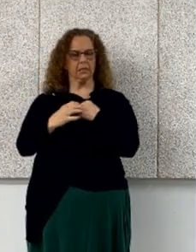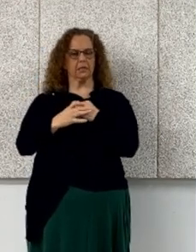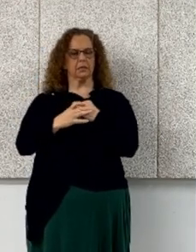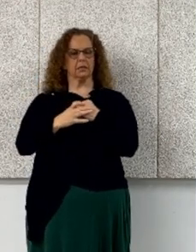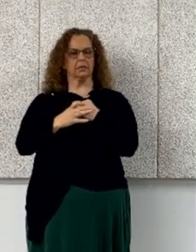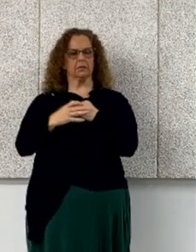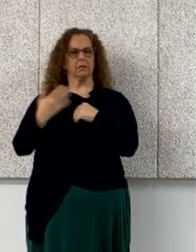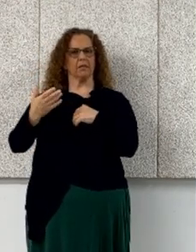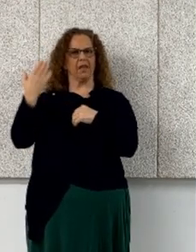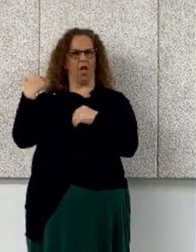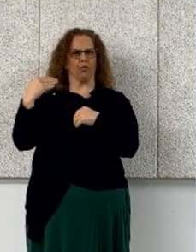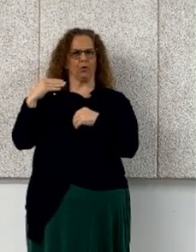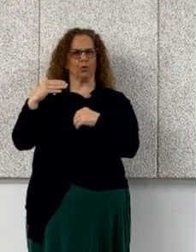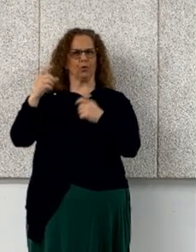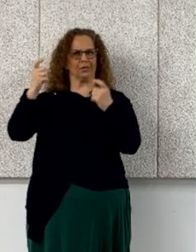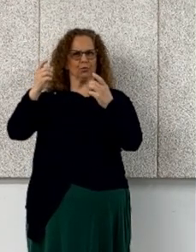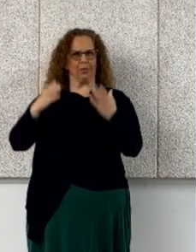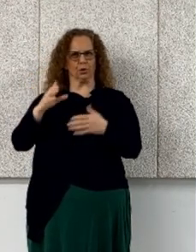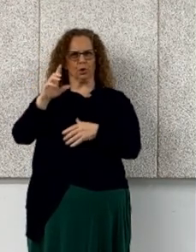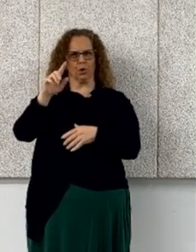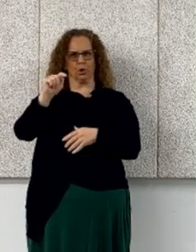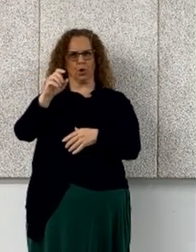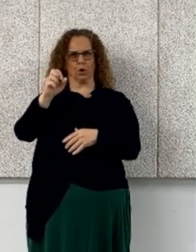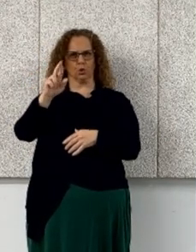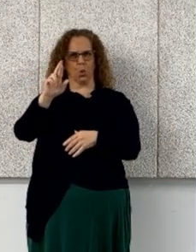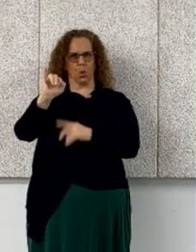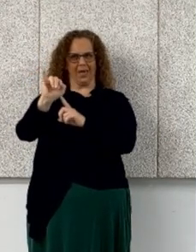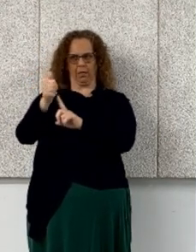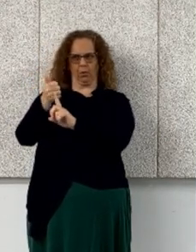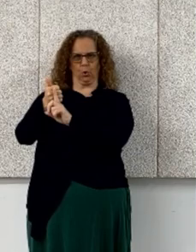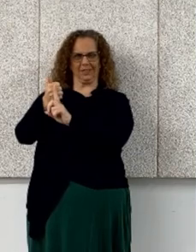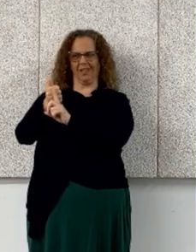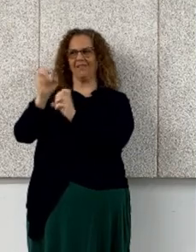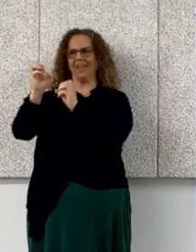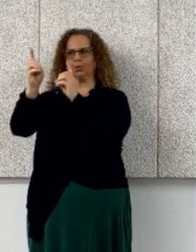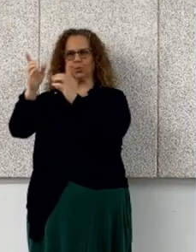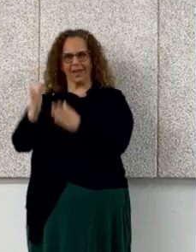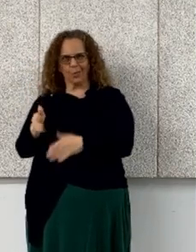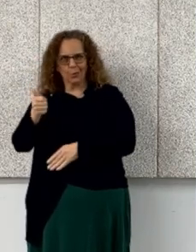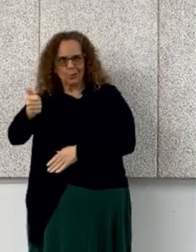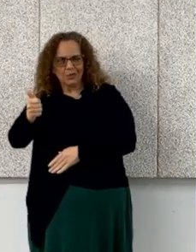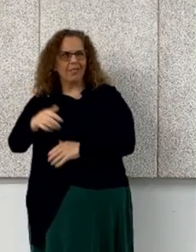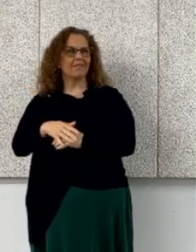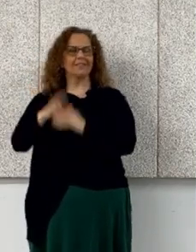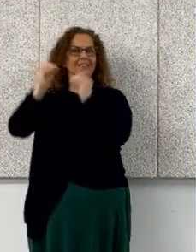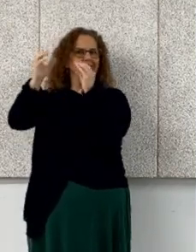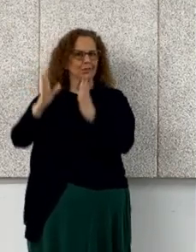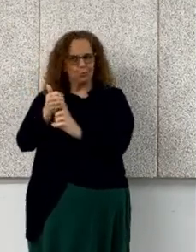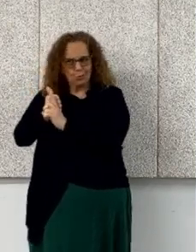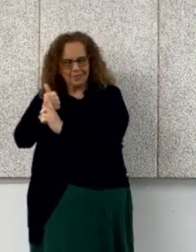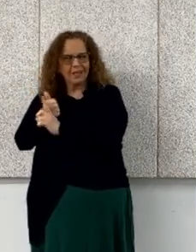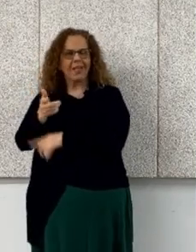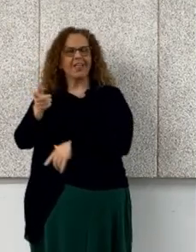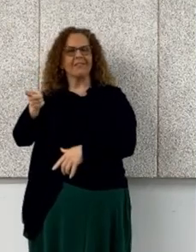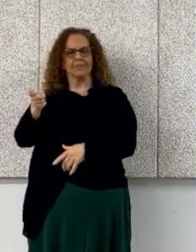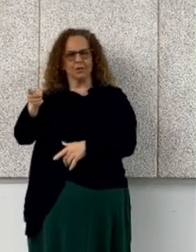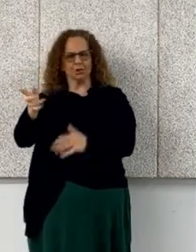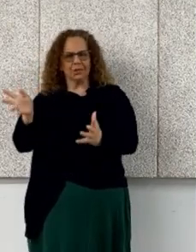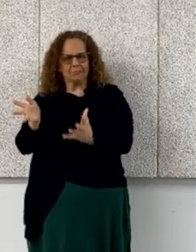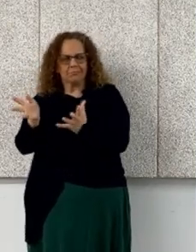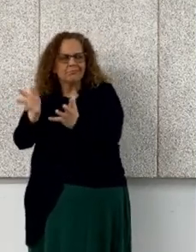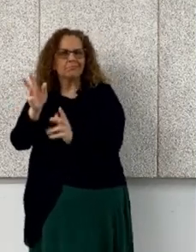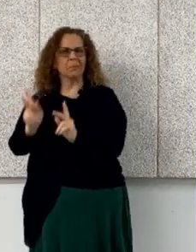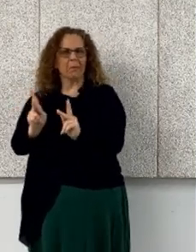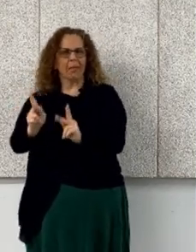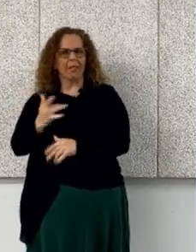was really fascinating, you know, Tori is an educator, she's a teacher, she nurtures minds and encourages